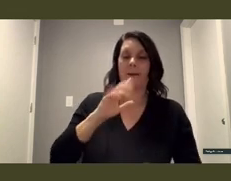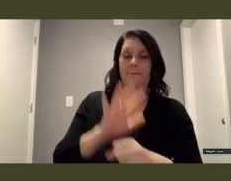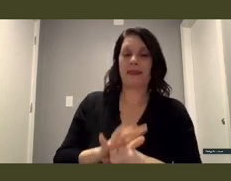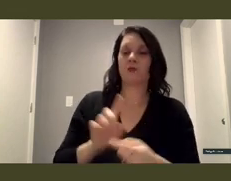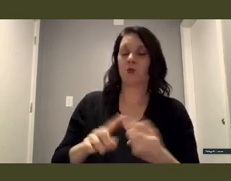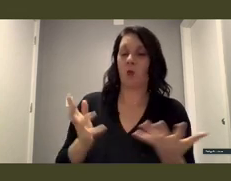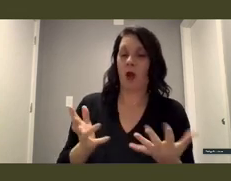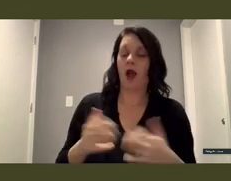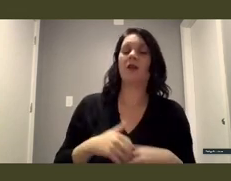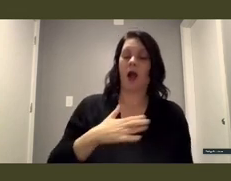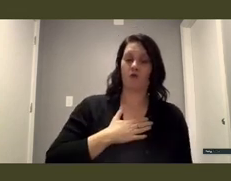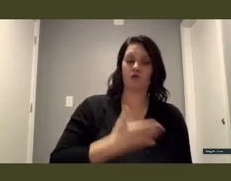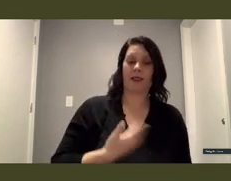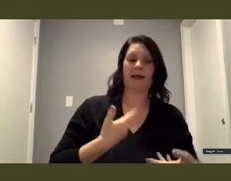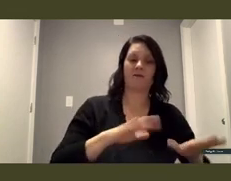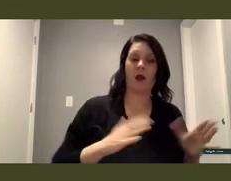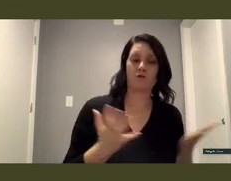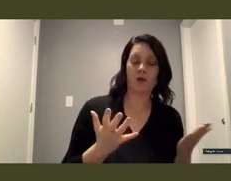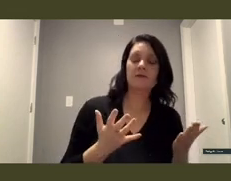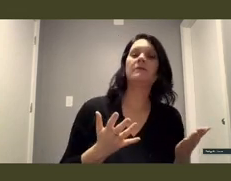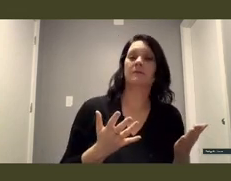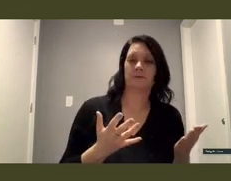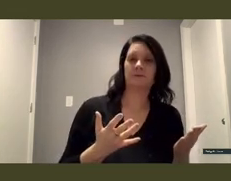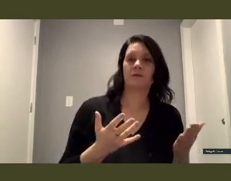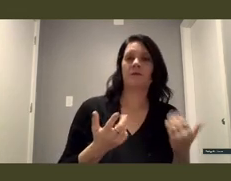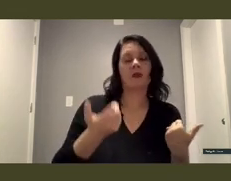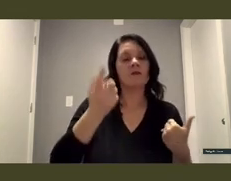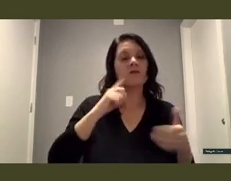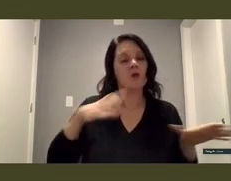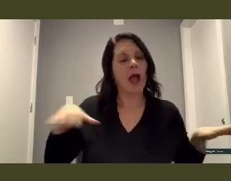you know, pivot into collective action.